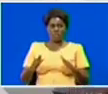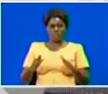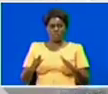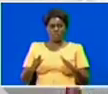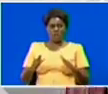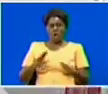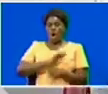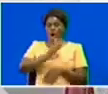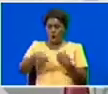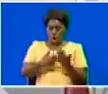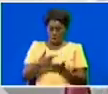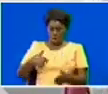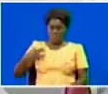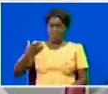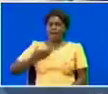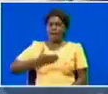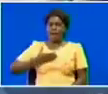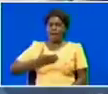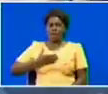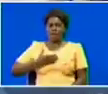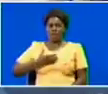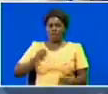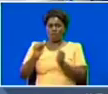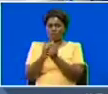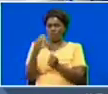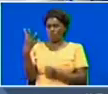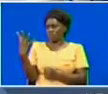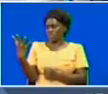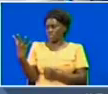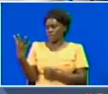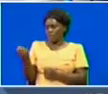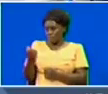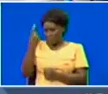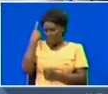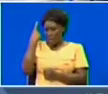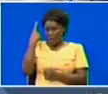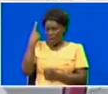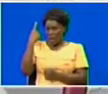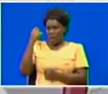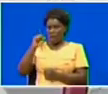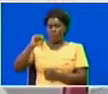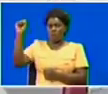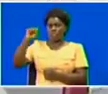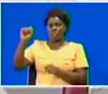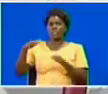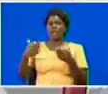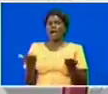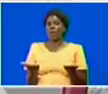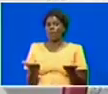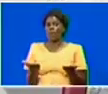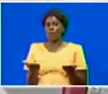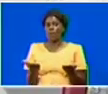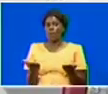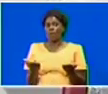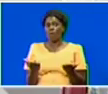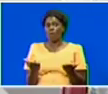that I own. Everything as a... And I started working at the age of 14. Okay. But you have to understand, the way politics should work, politics